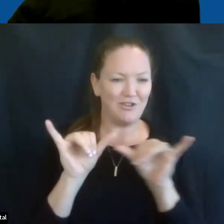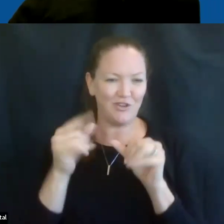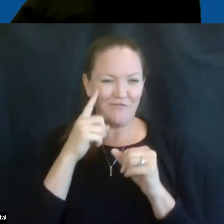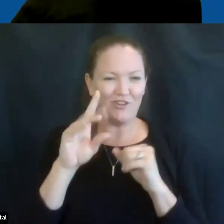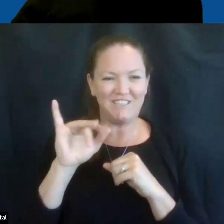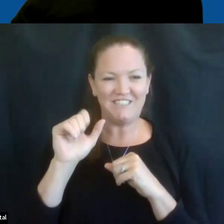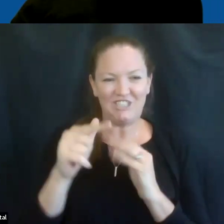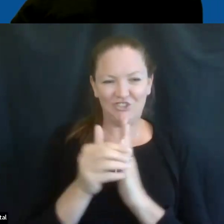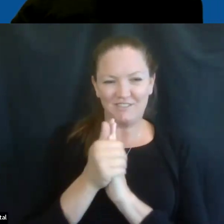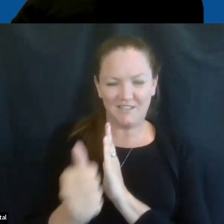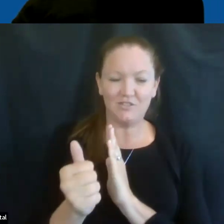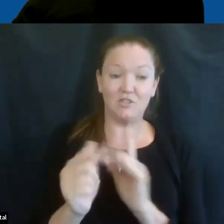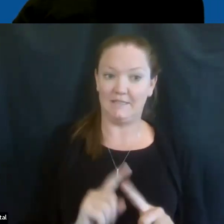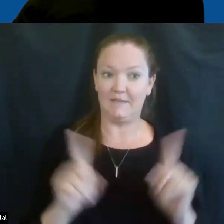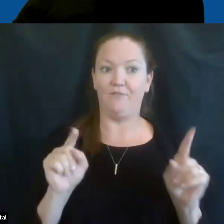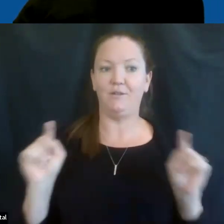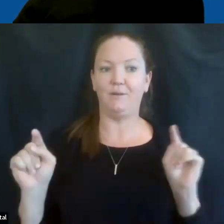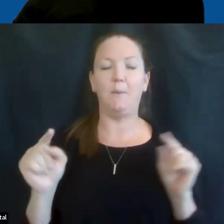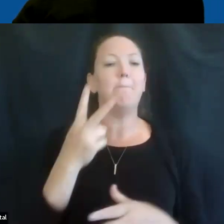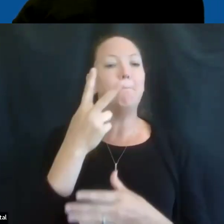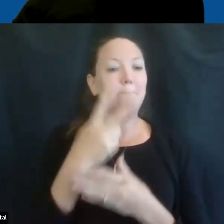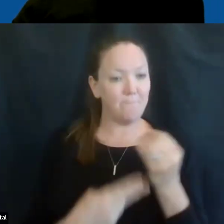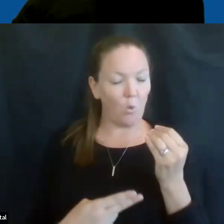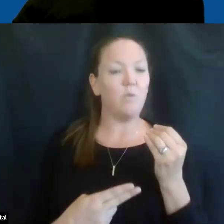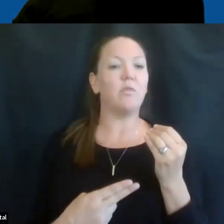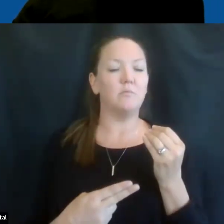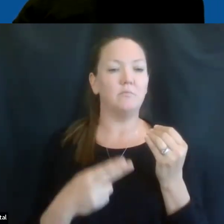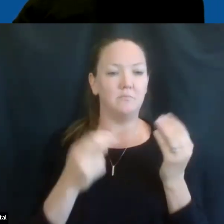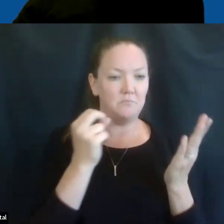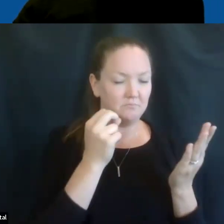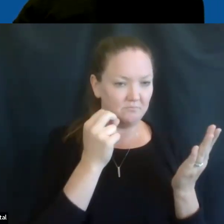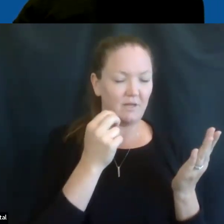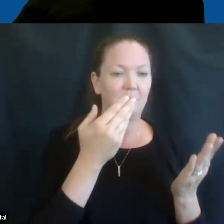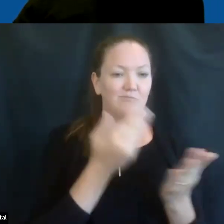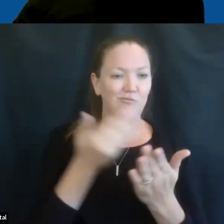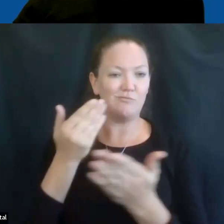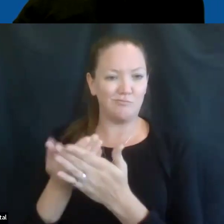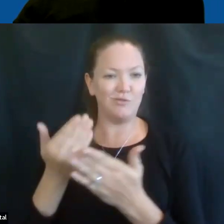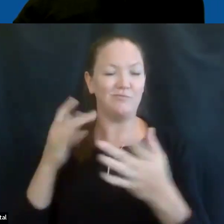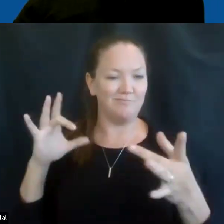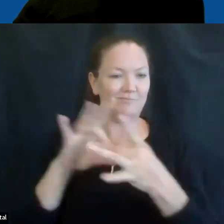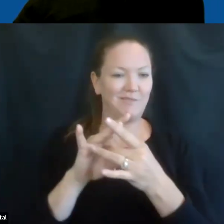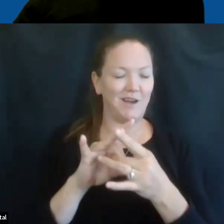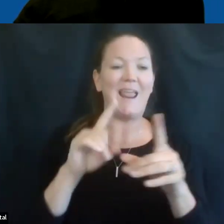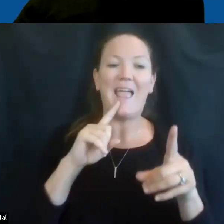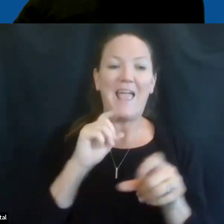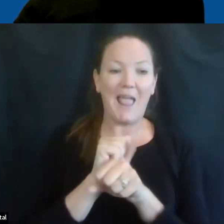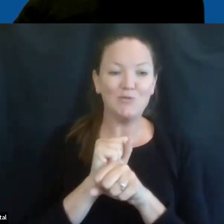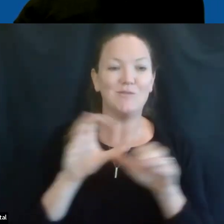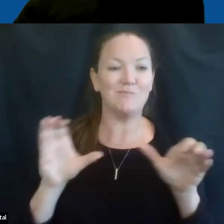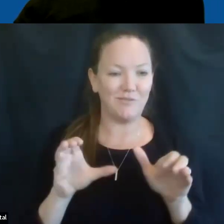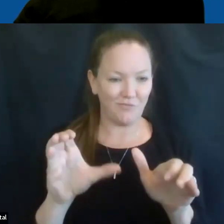both of them have been validated to be linked to actual performance. And so even though it was